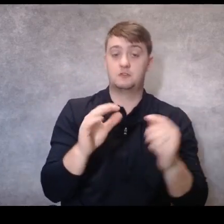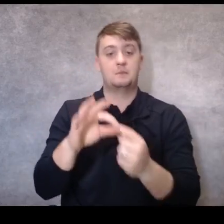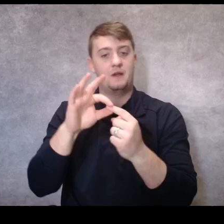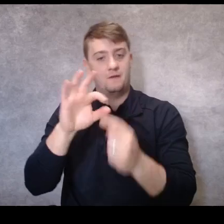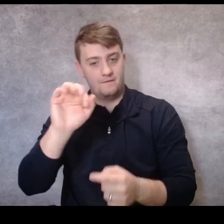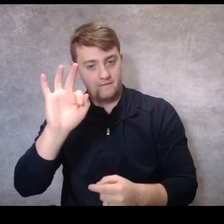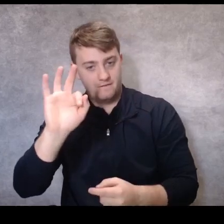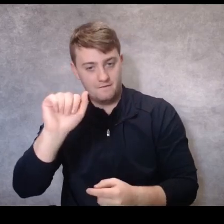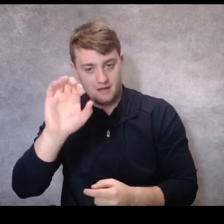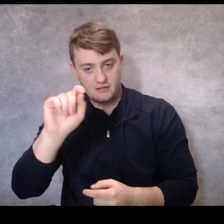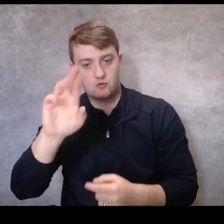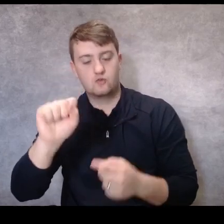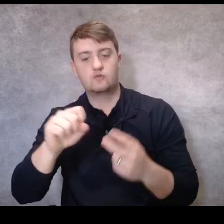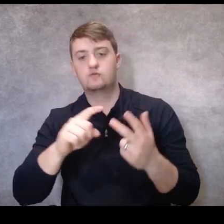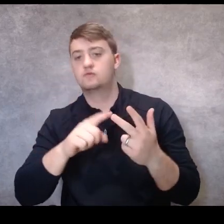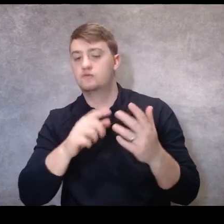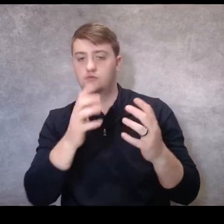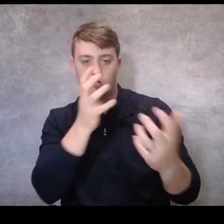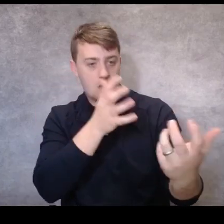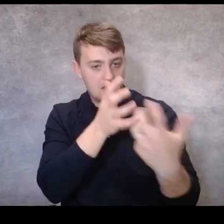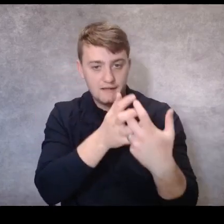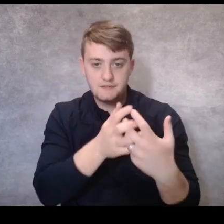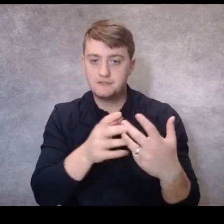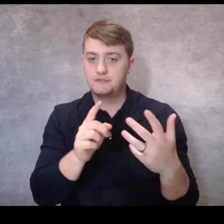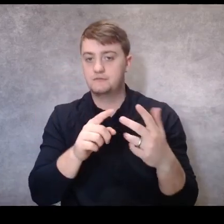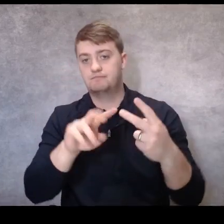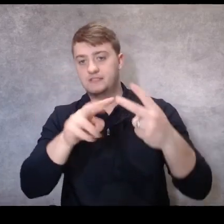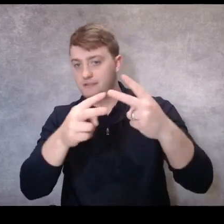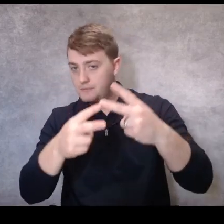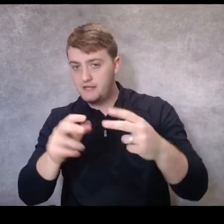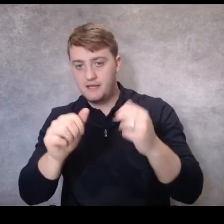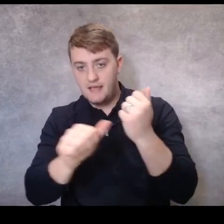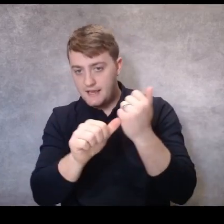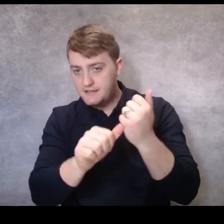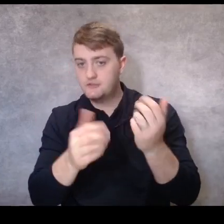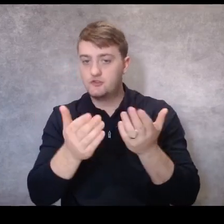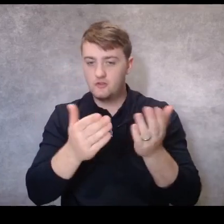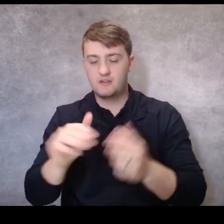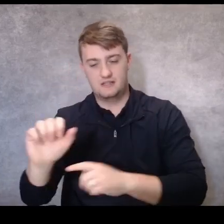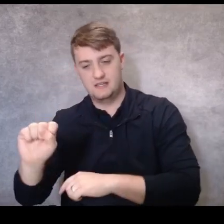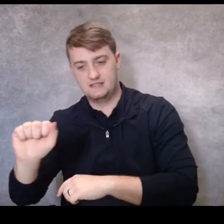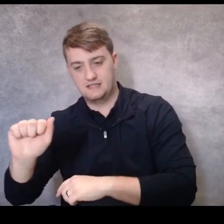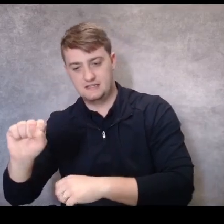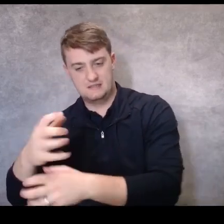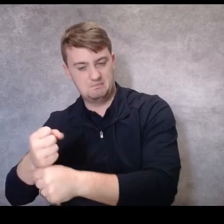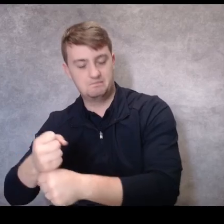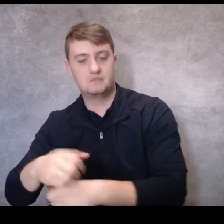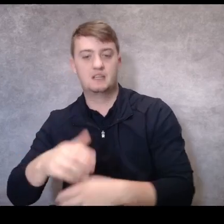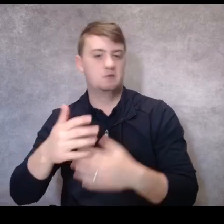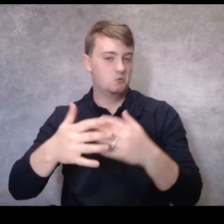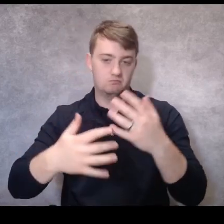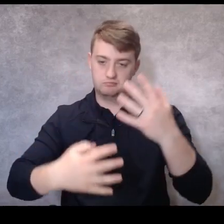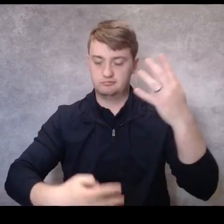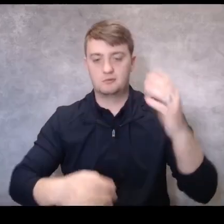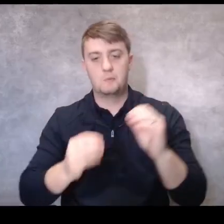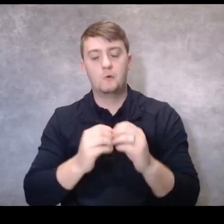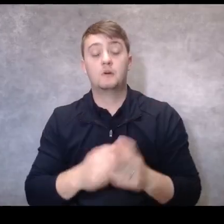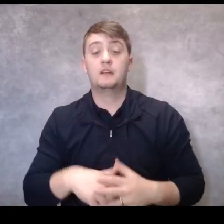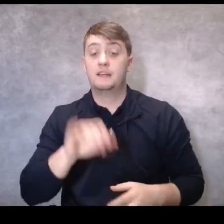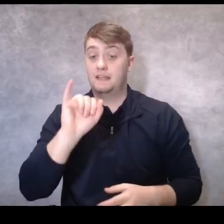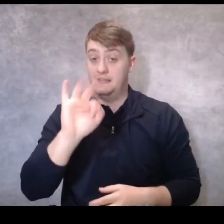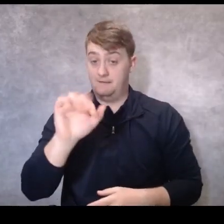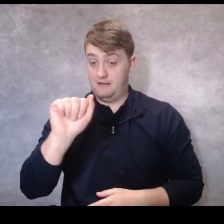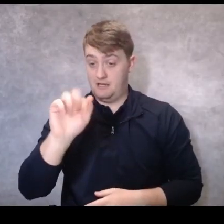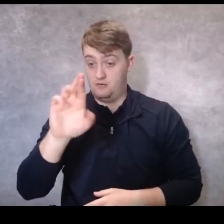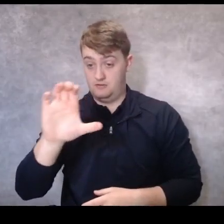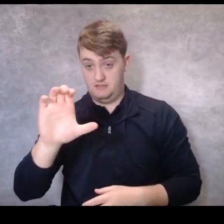levels, special factors, accommodations, supplementary aids and services or SAS, and so on.